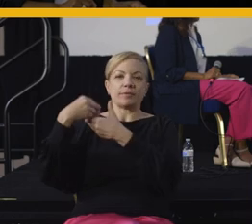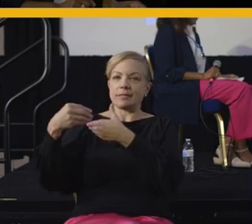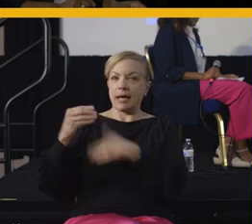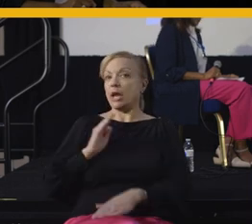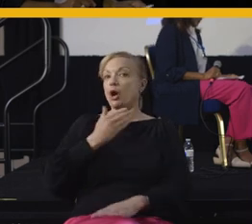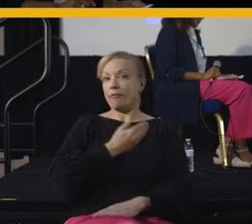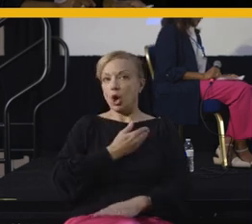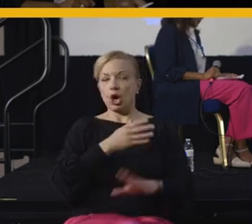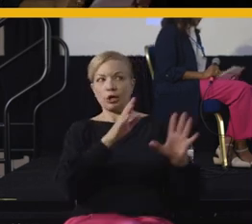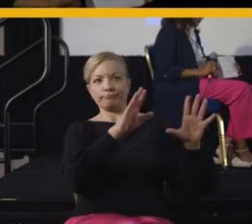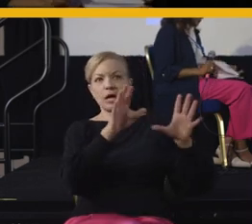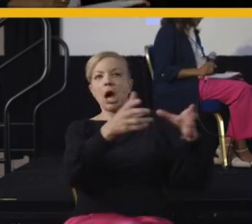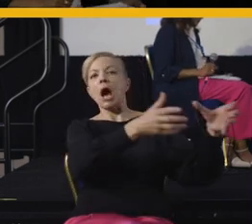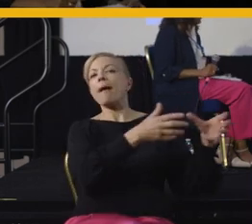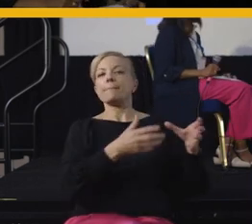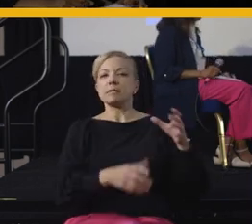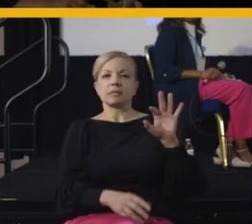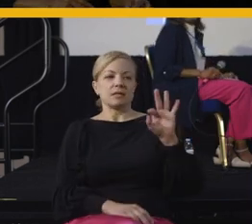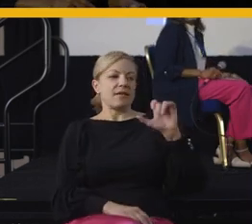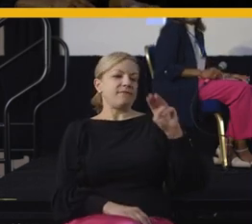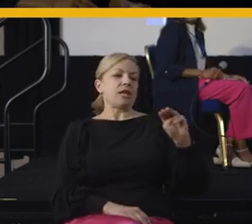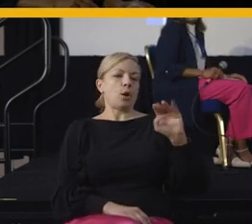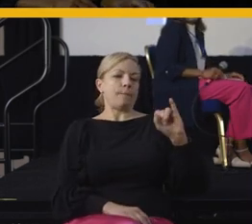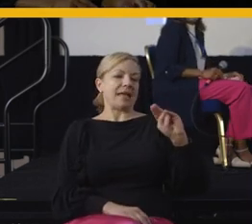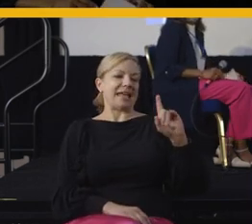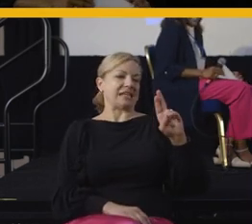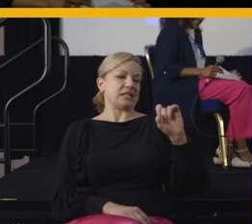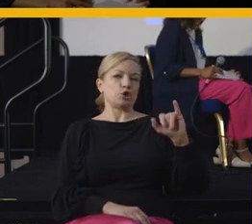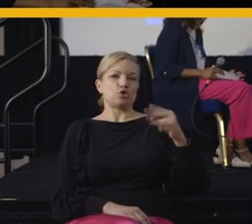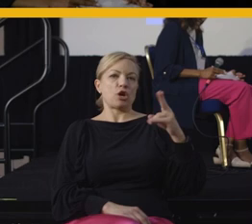industry hubs. I don't know where that came from. Hubs.